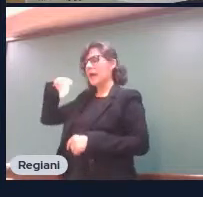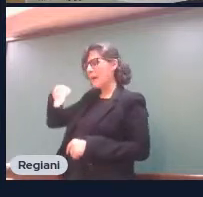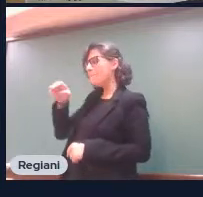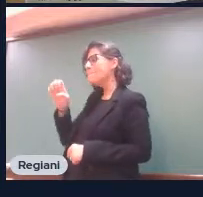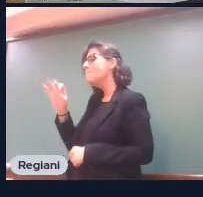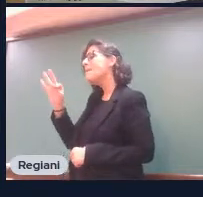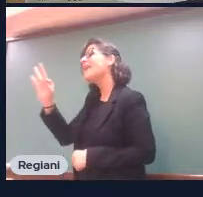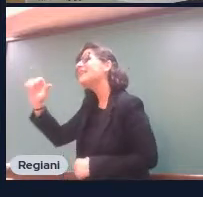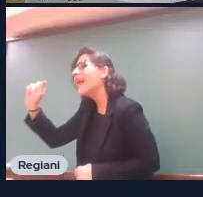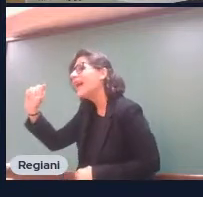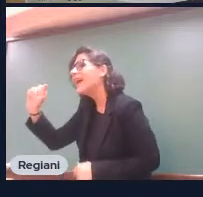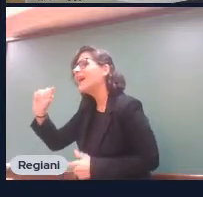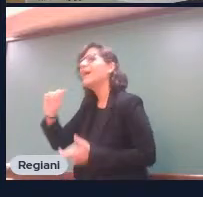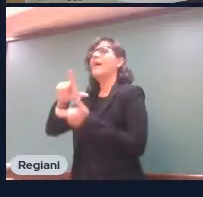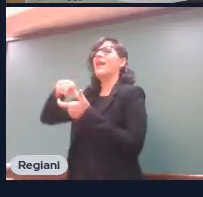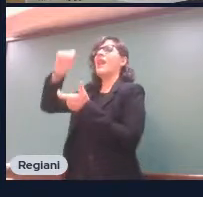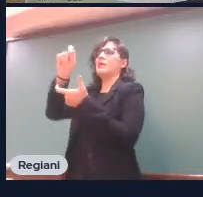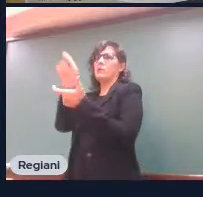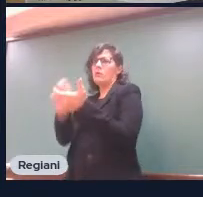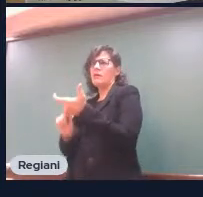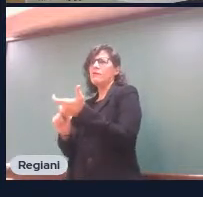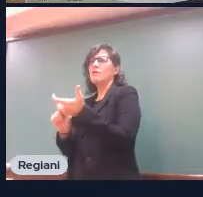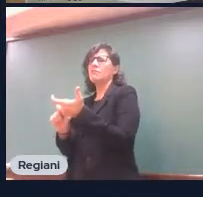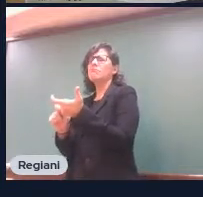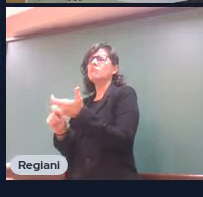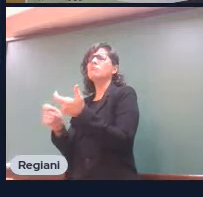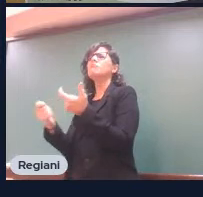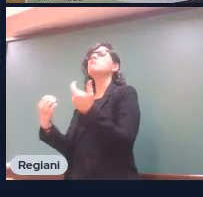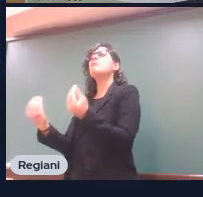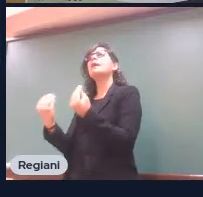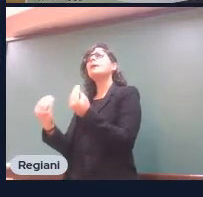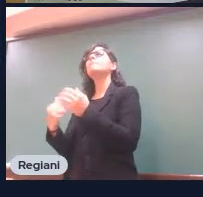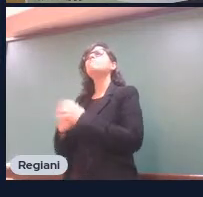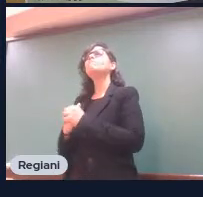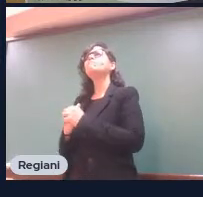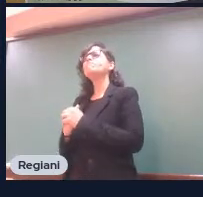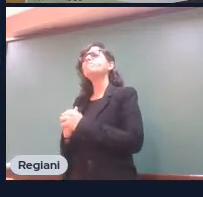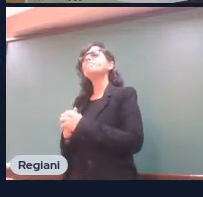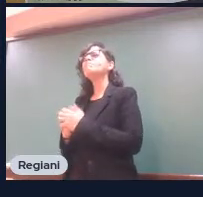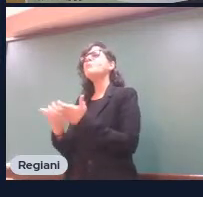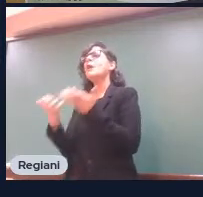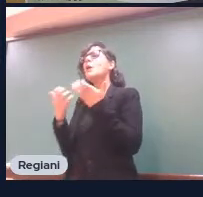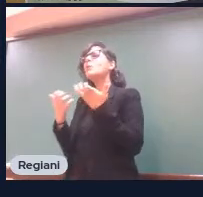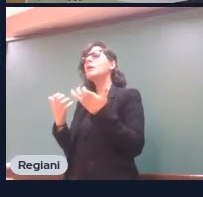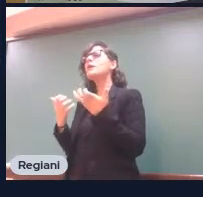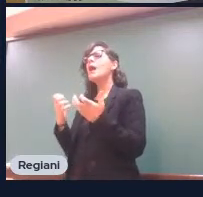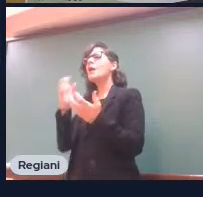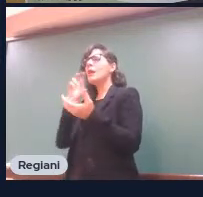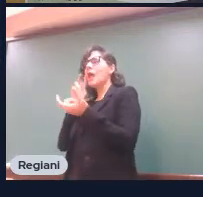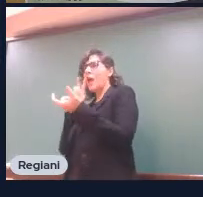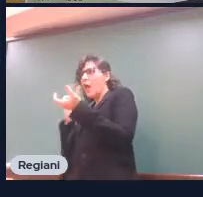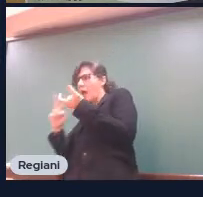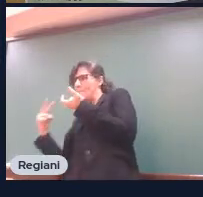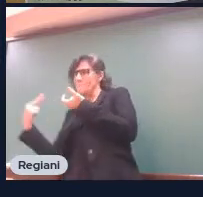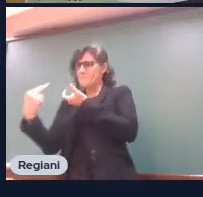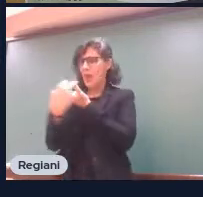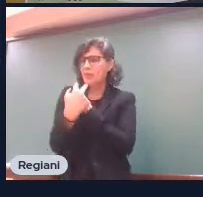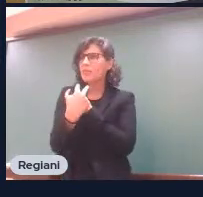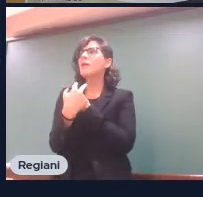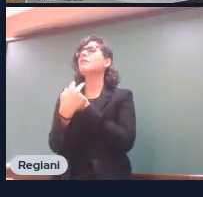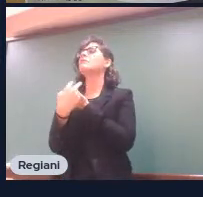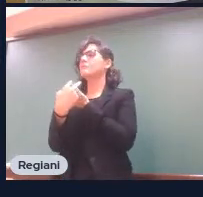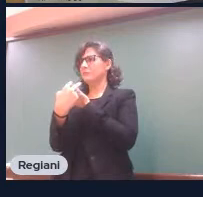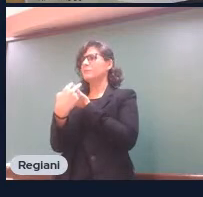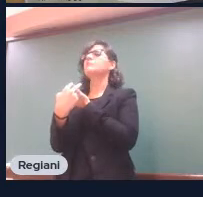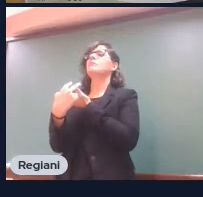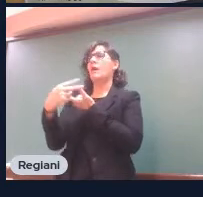meta-lexicographer. So what drives me in this field is to take a bird's eye view of the scientific research that is devoted